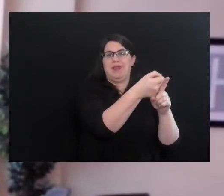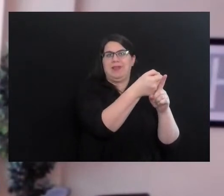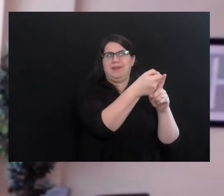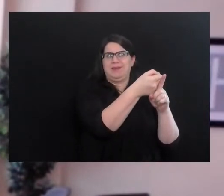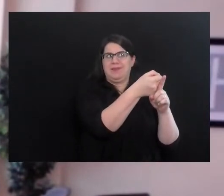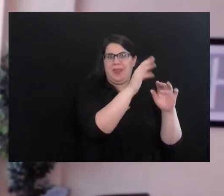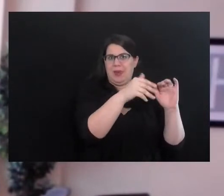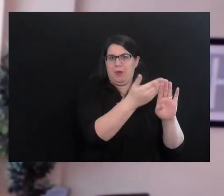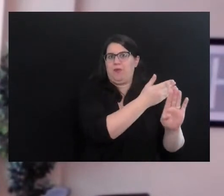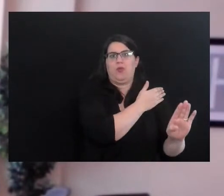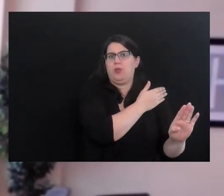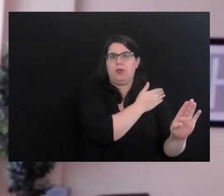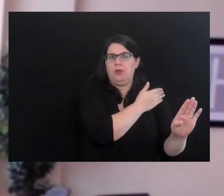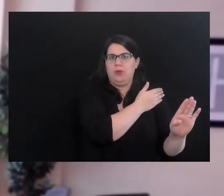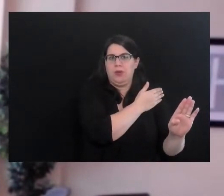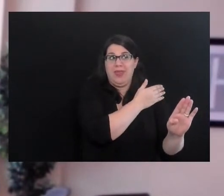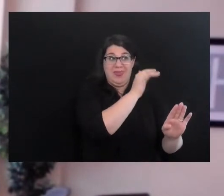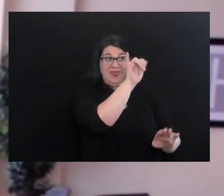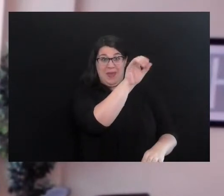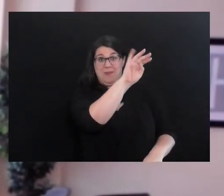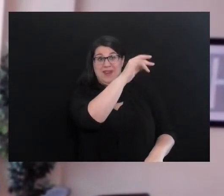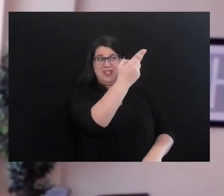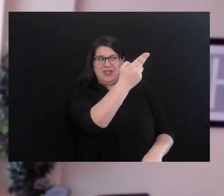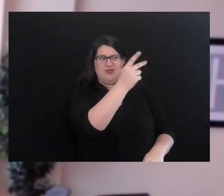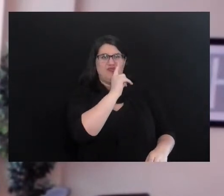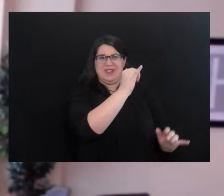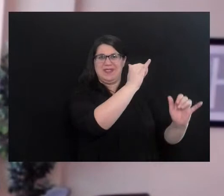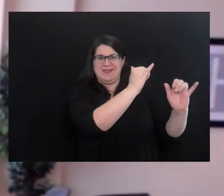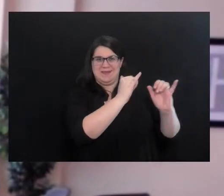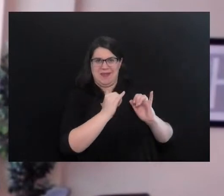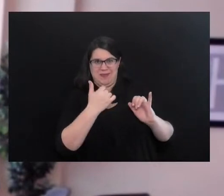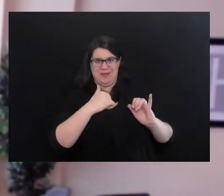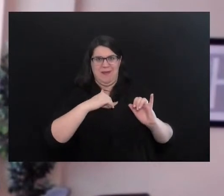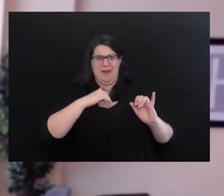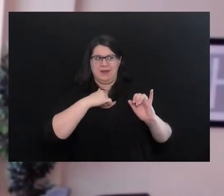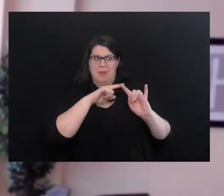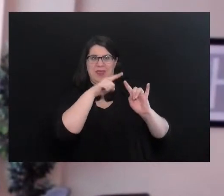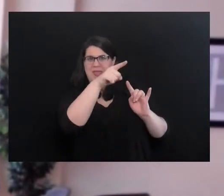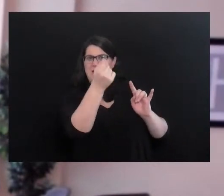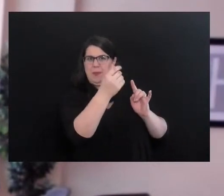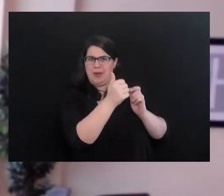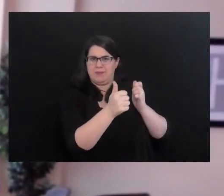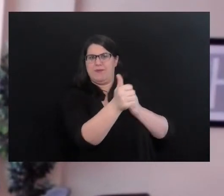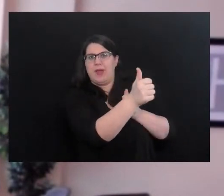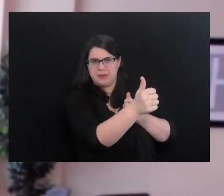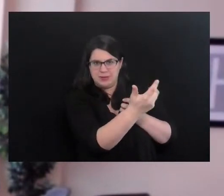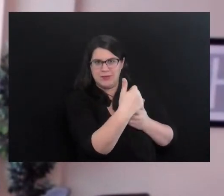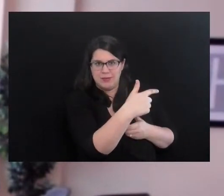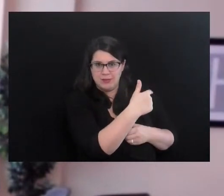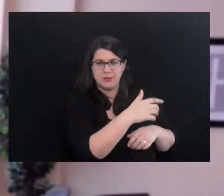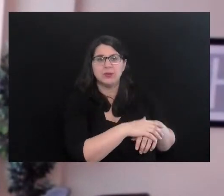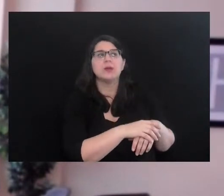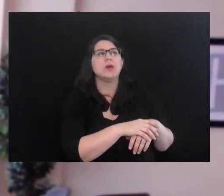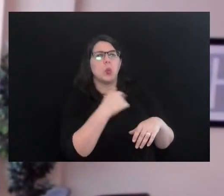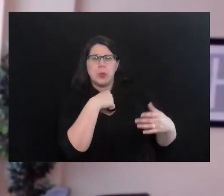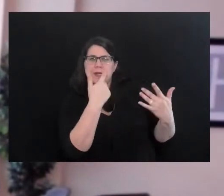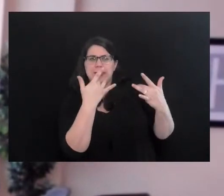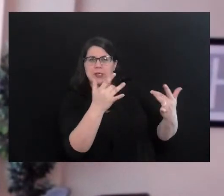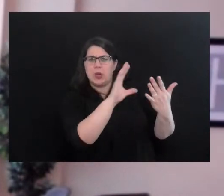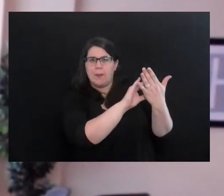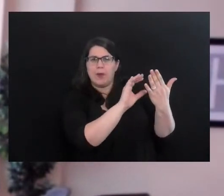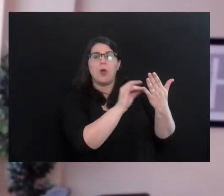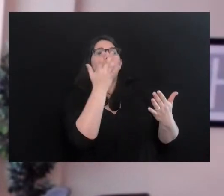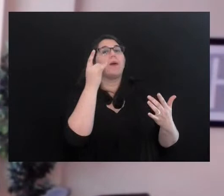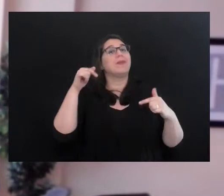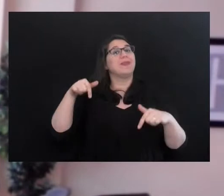that always has gone before us. And as we would sort of use them as a canary in the coal mine,